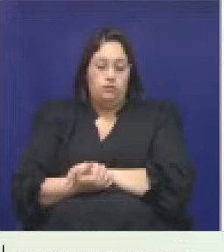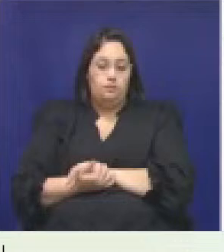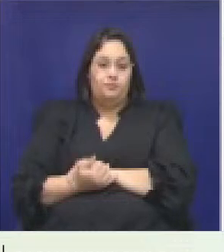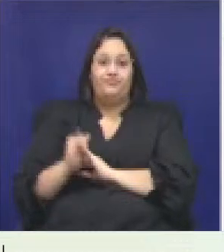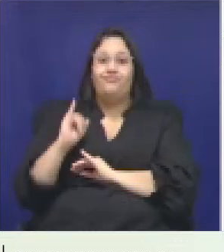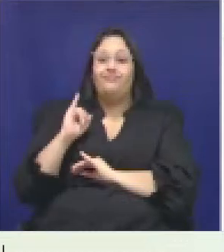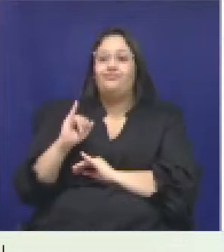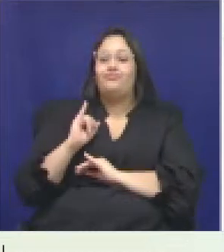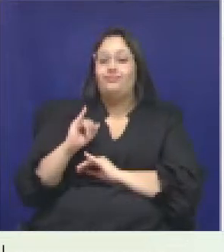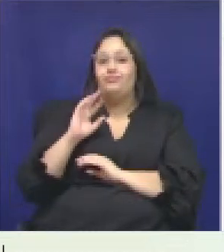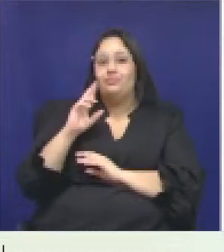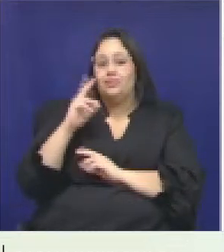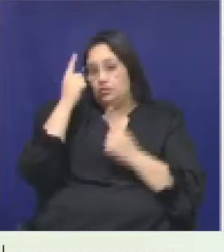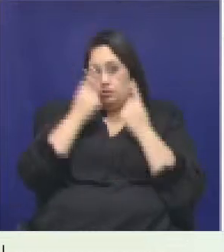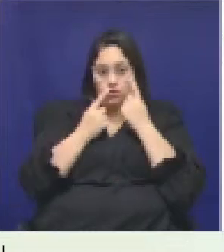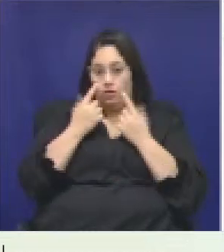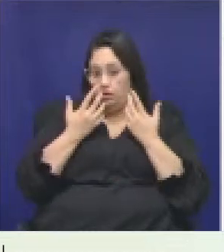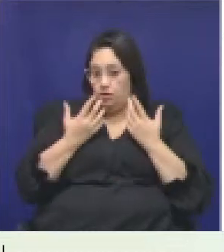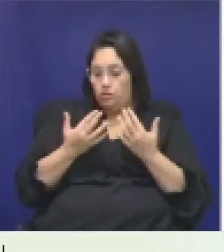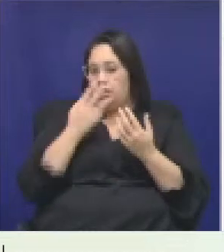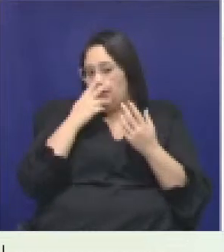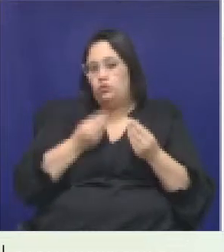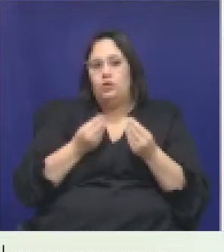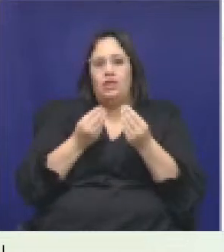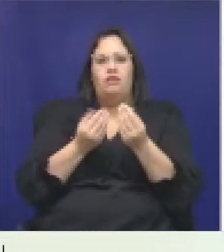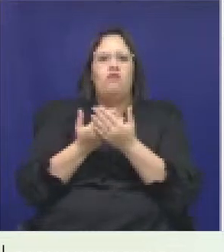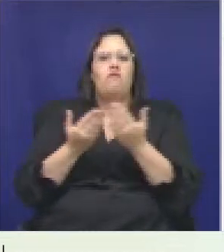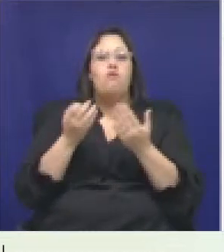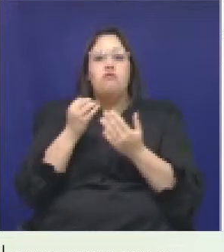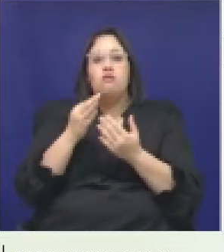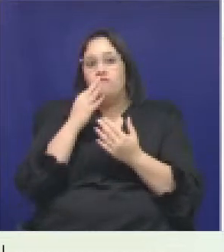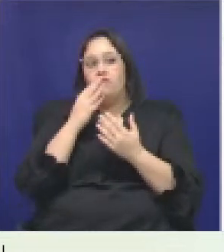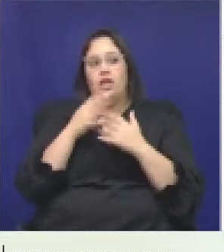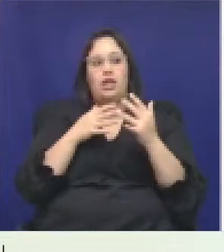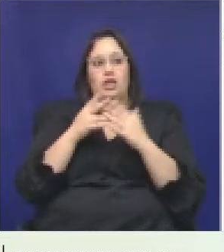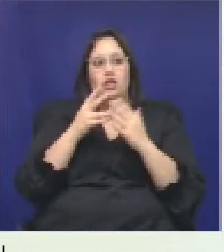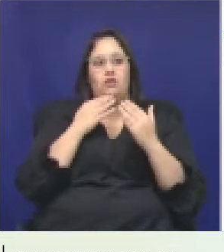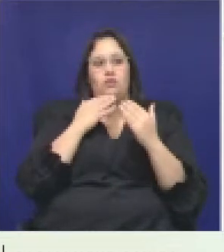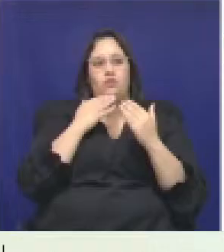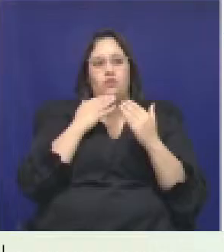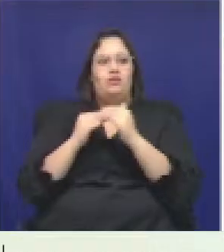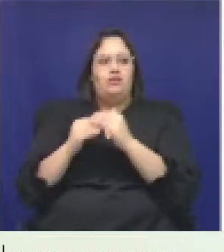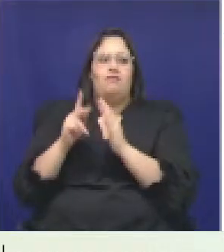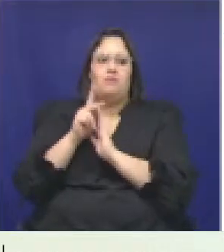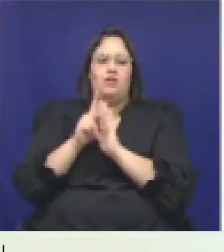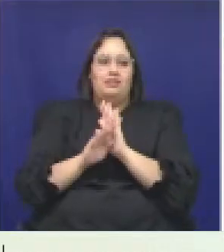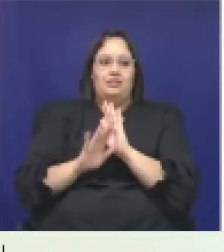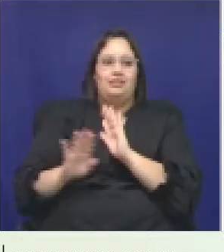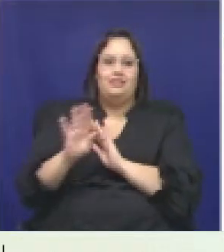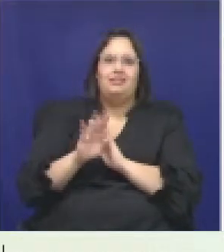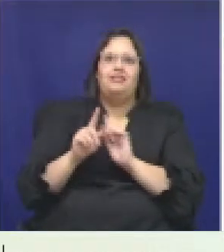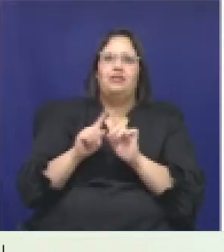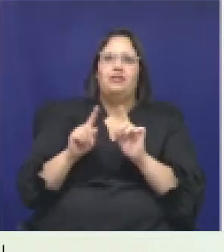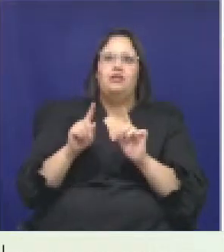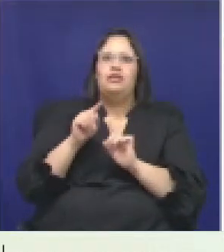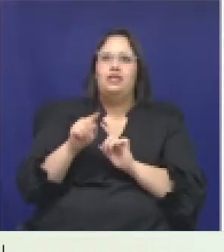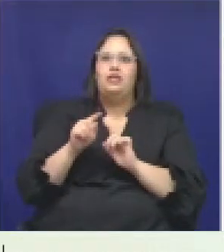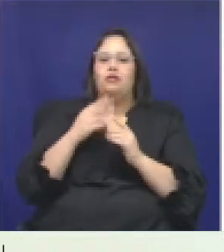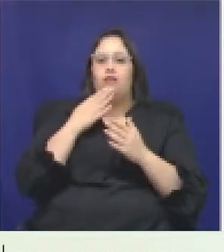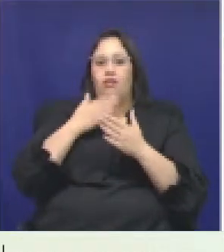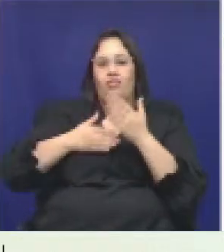Serious reconsideration needs to be given to whether restrictive policies such as BBBEE are